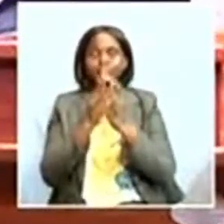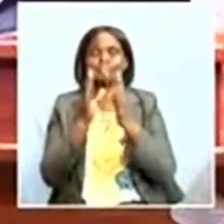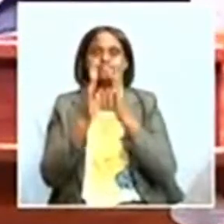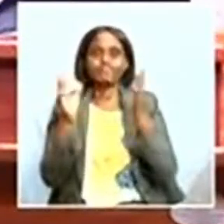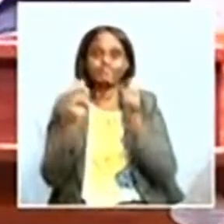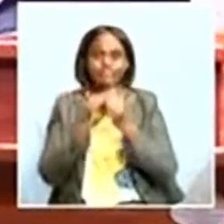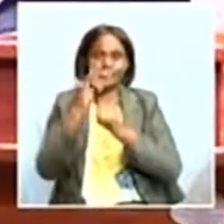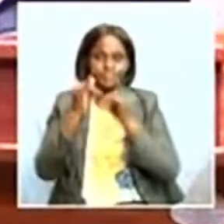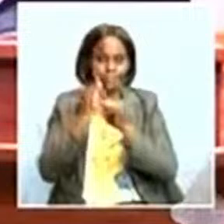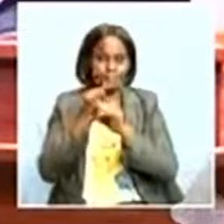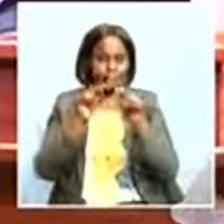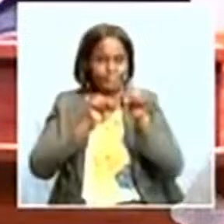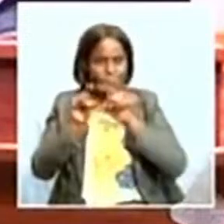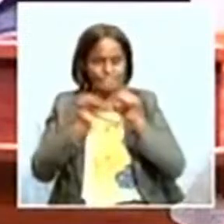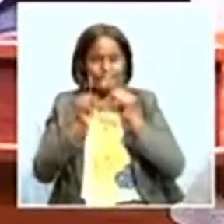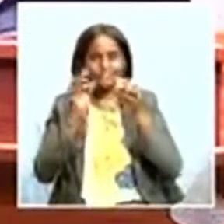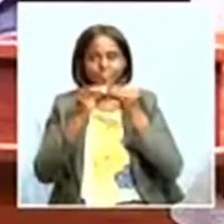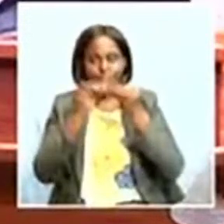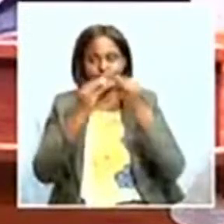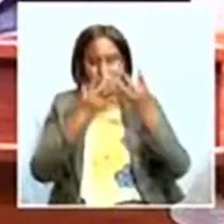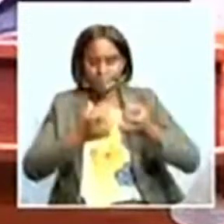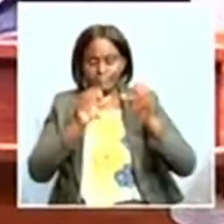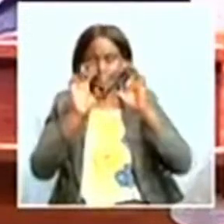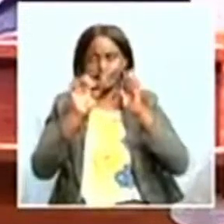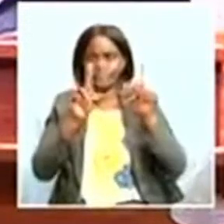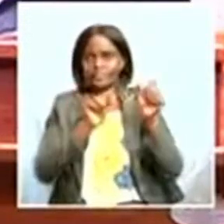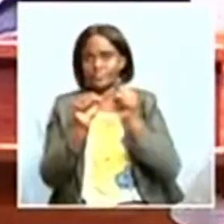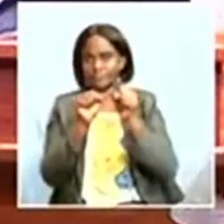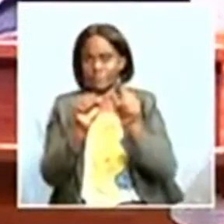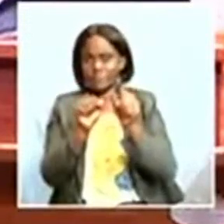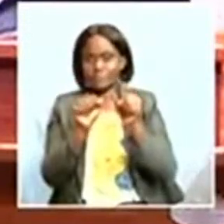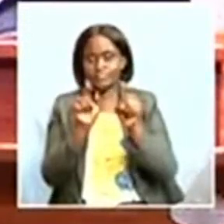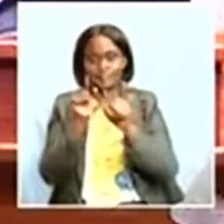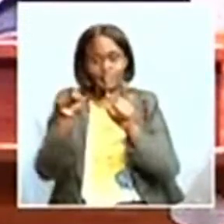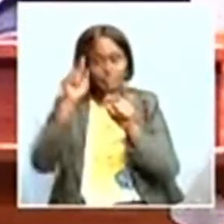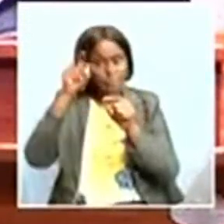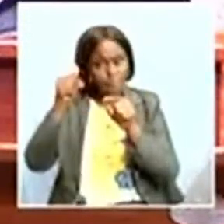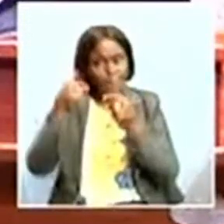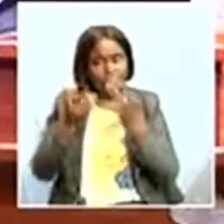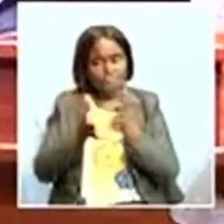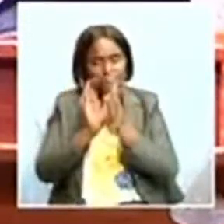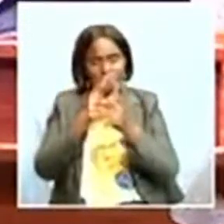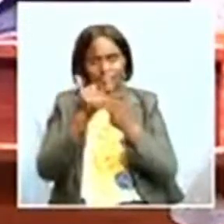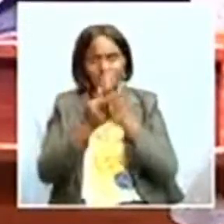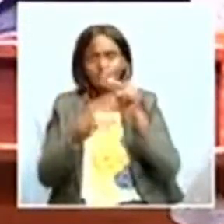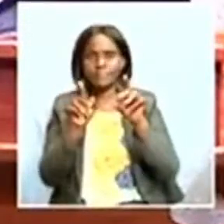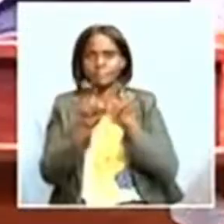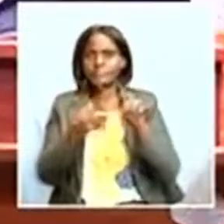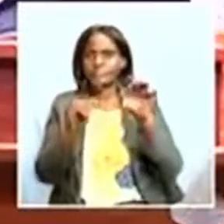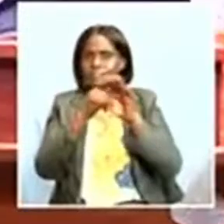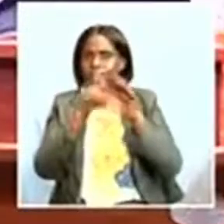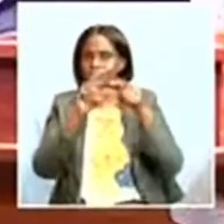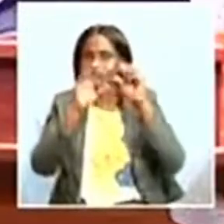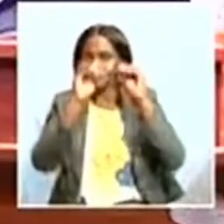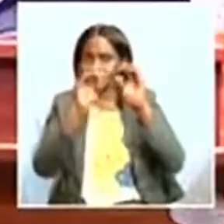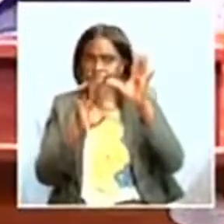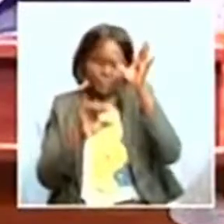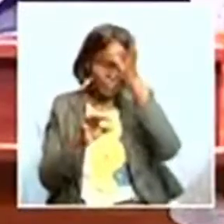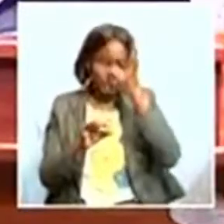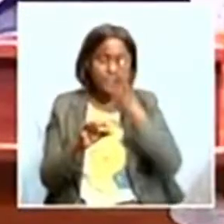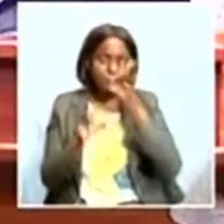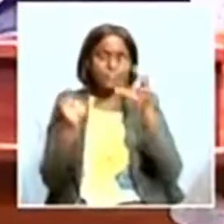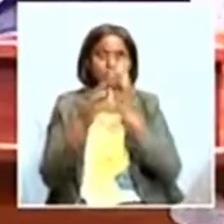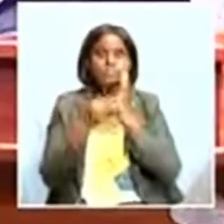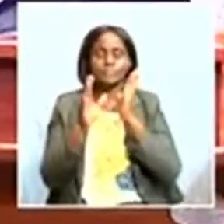and internationally competitive education system. The ministry urges all stakeholders, including teachers, parents,